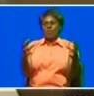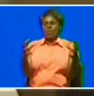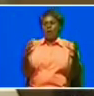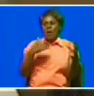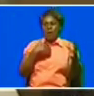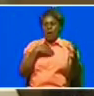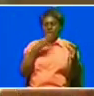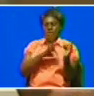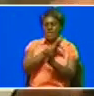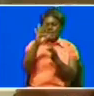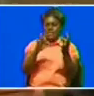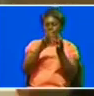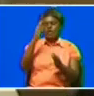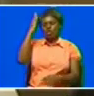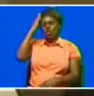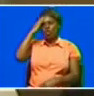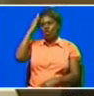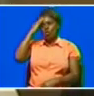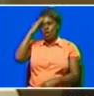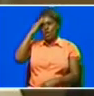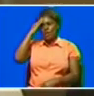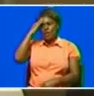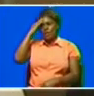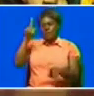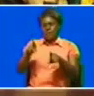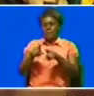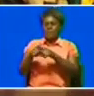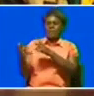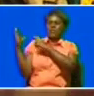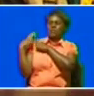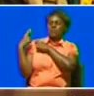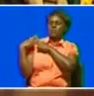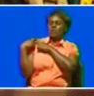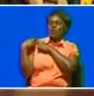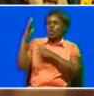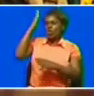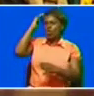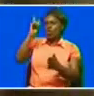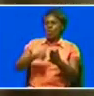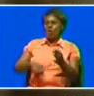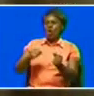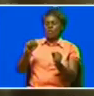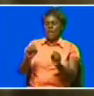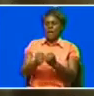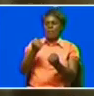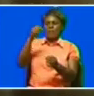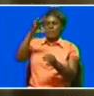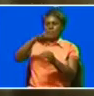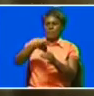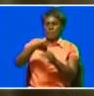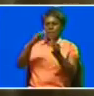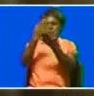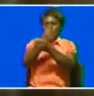accurate sense, as accurate a sense as is possible of what is happening with regard to the elections. The